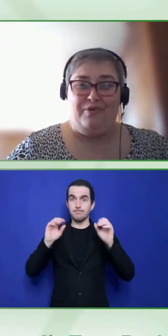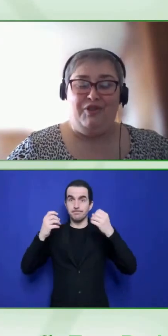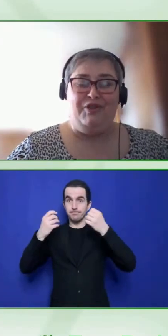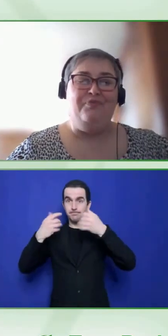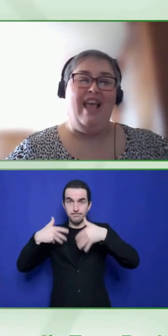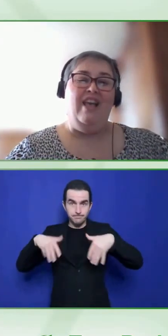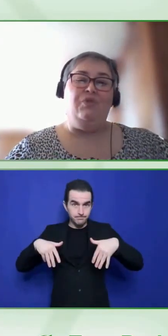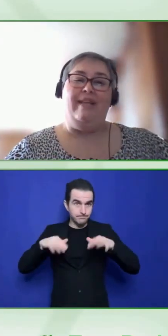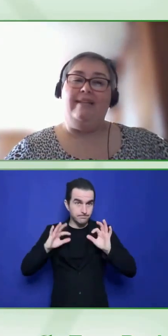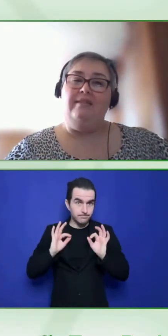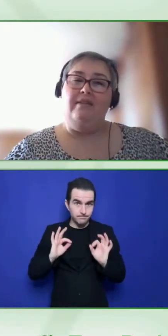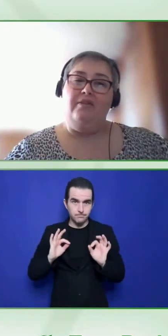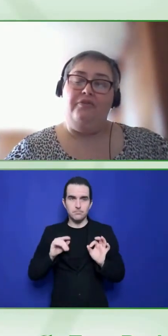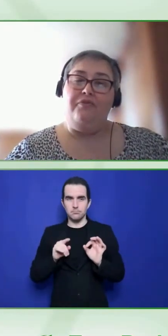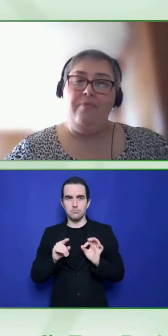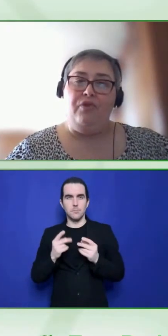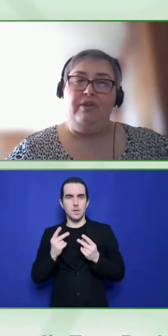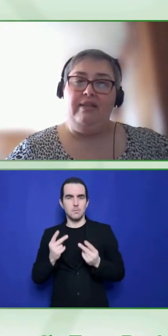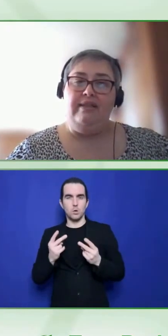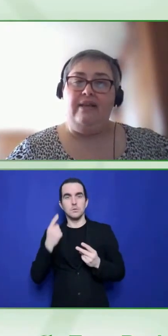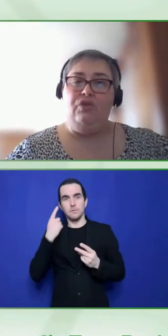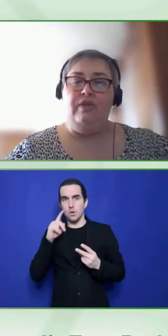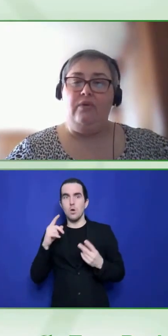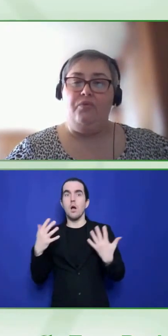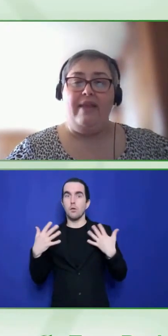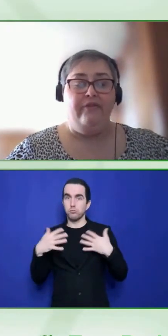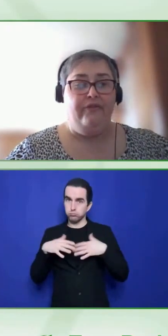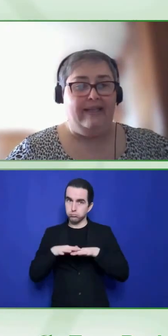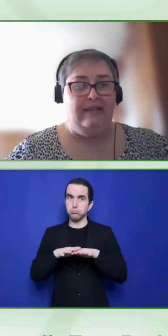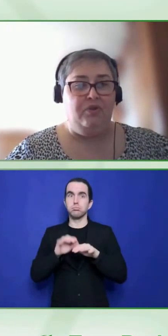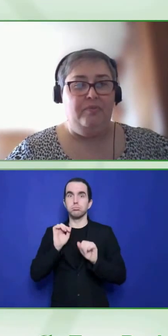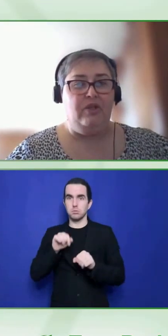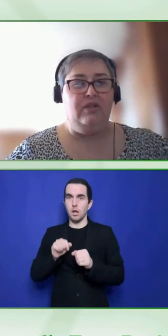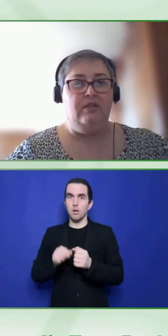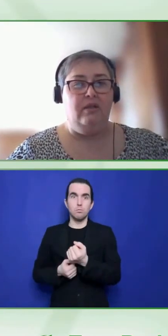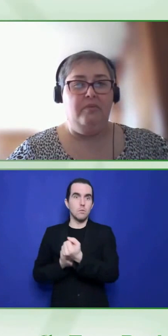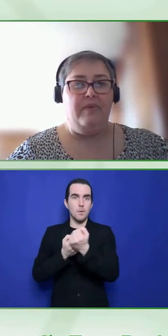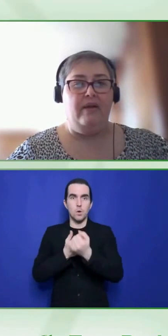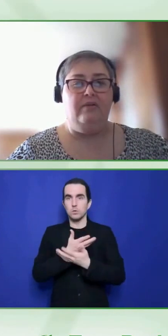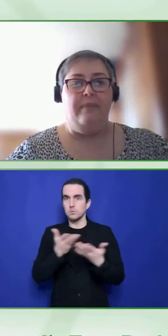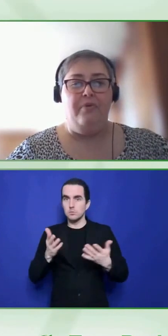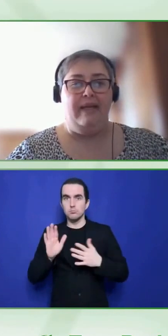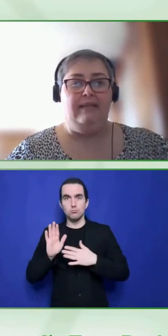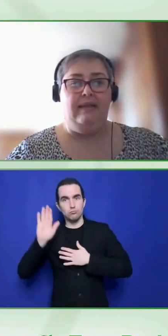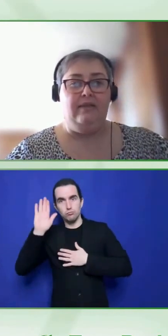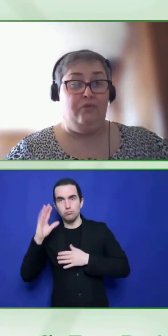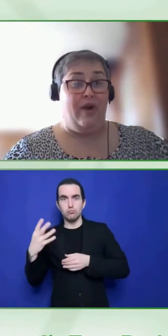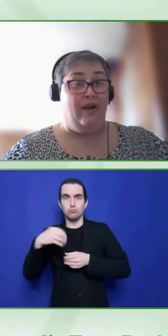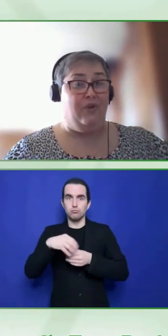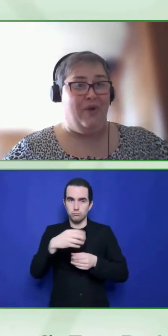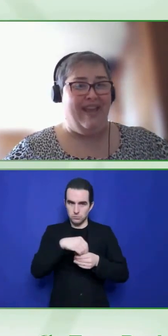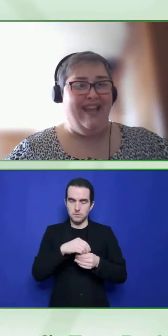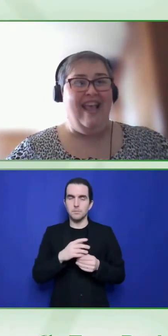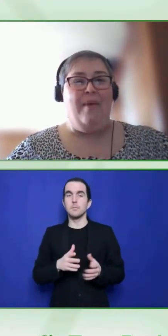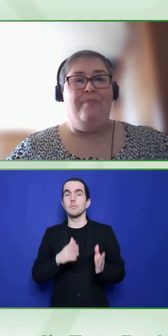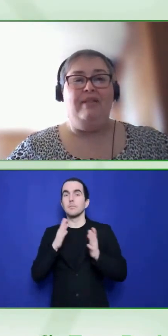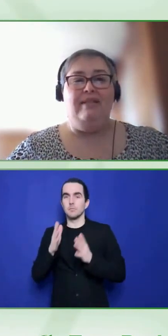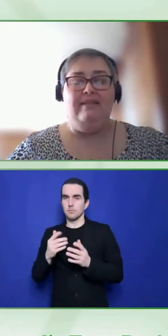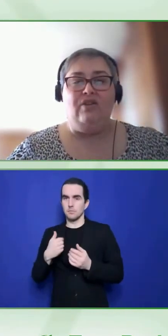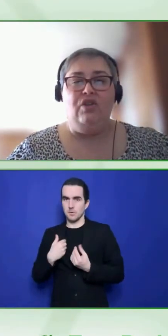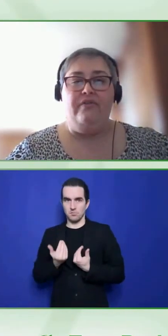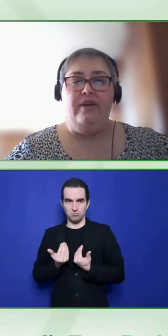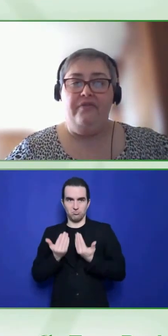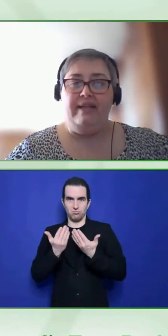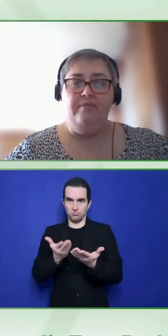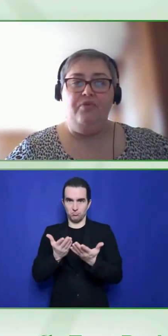rights-based approach. So that framework is actually rather flexible because it's not about implementing it right away, but